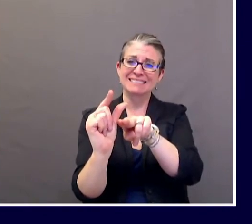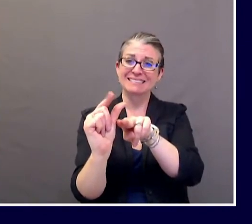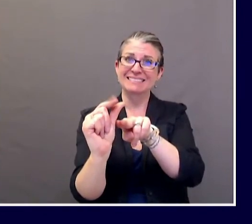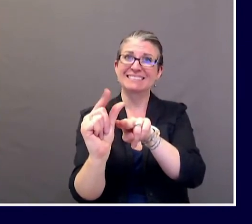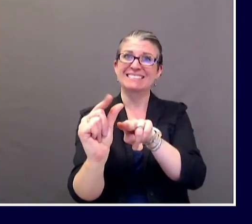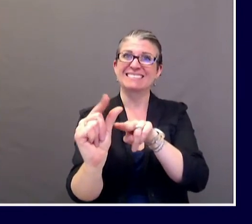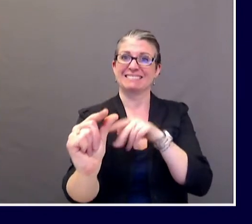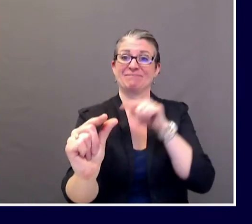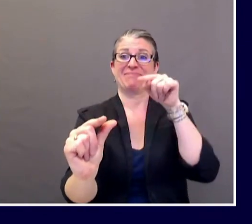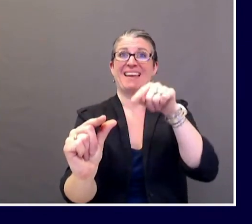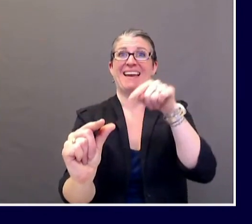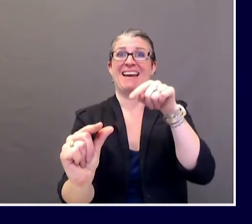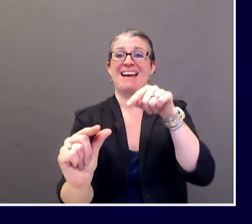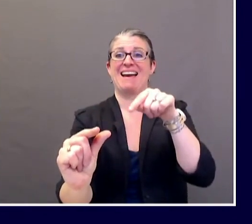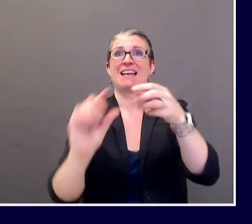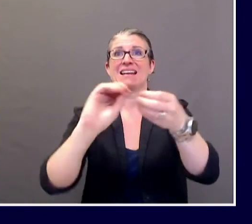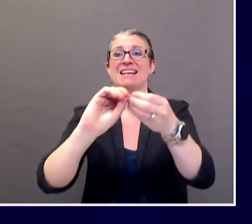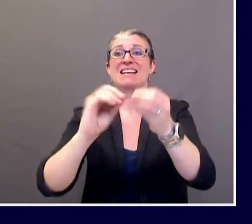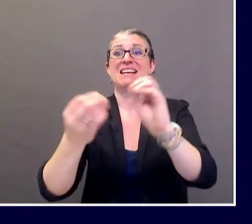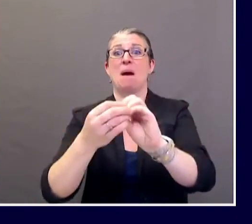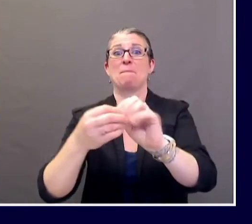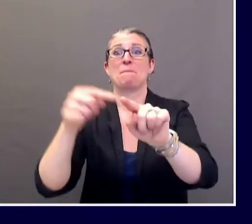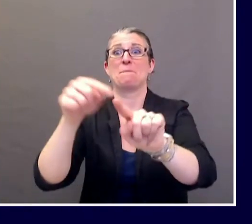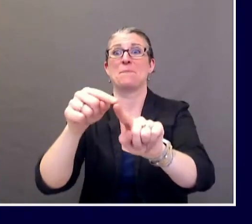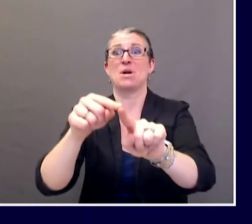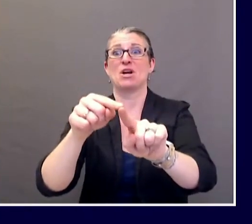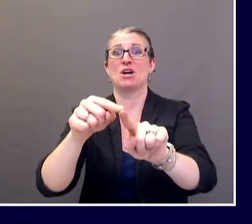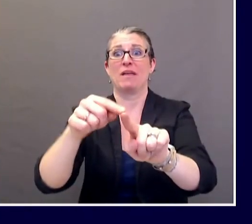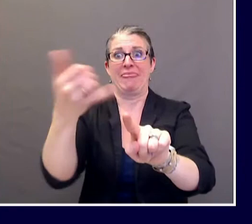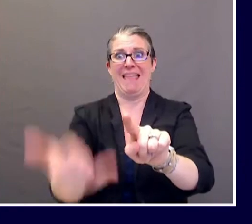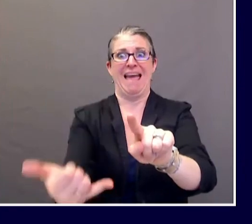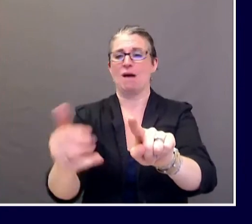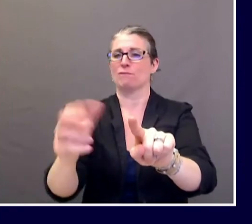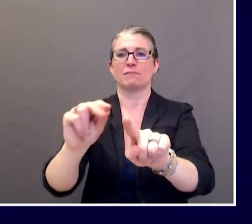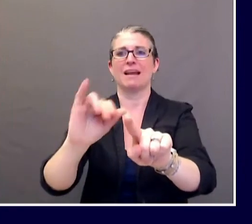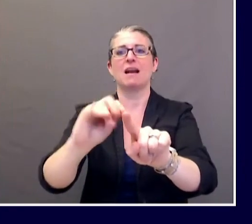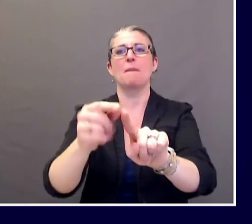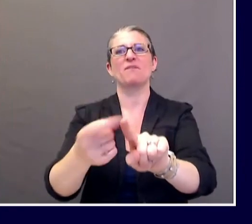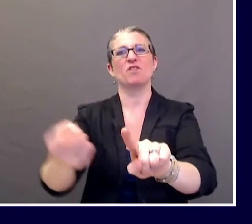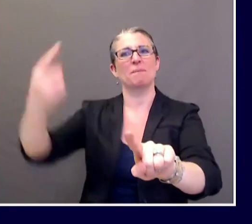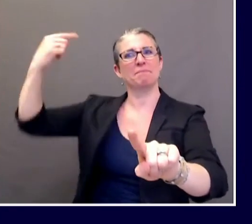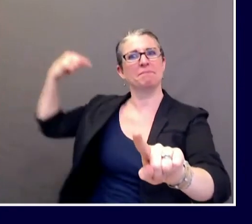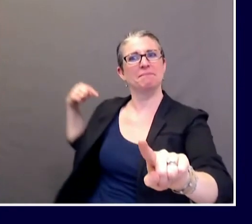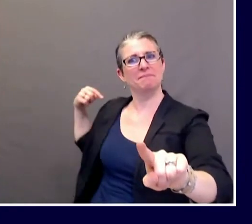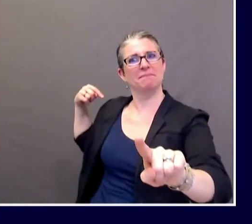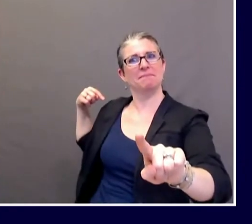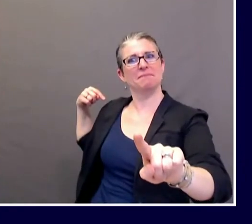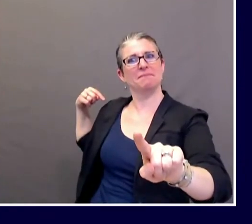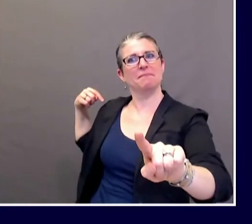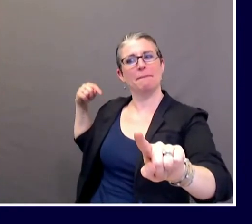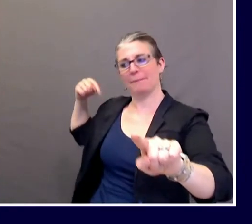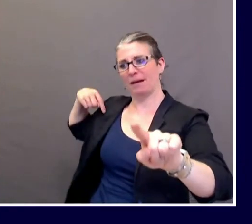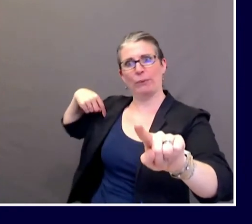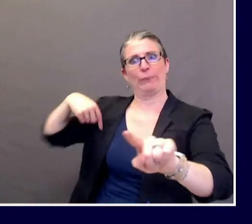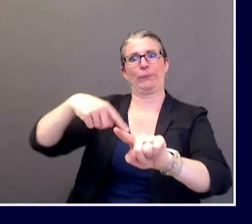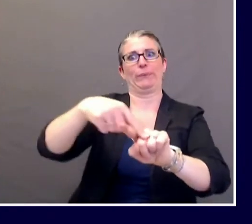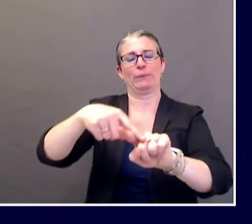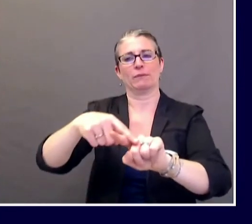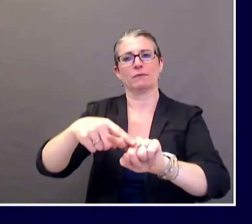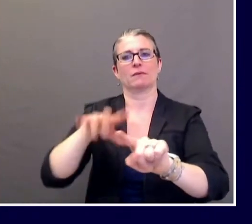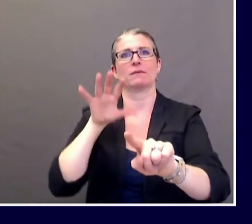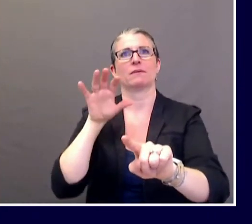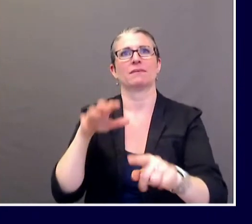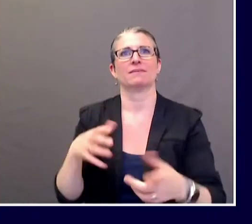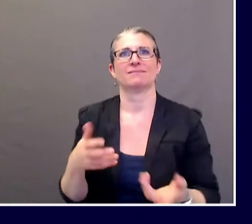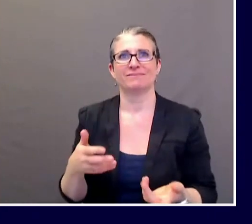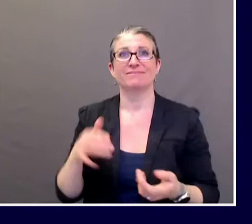us what was happening 14 to 20 days ago. Positivity rate about 48 hours ago. So they all sort of go,